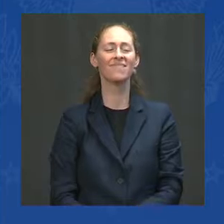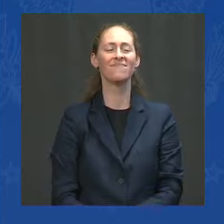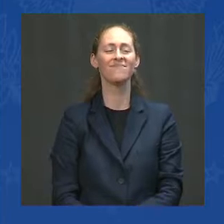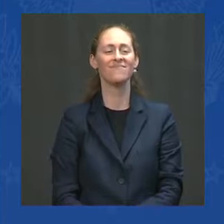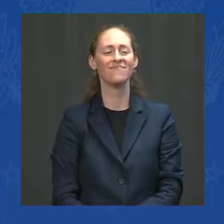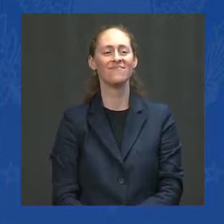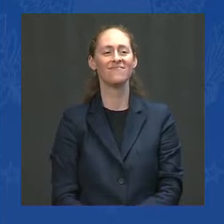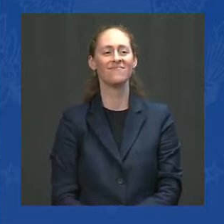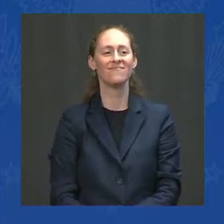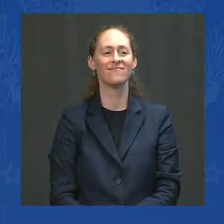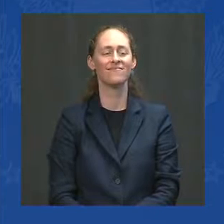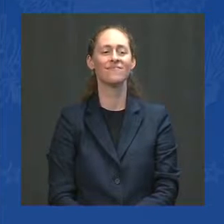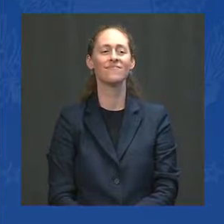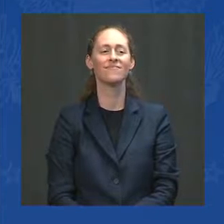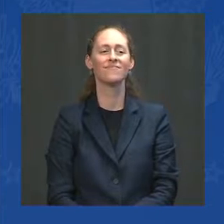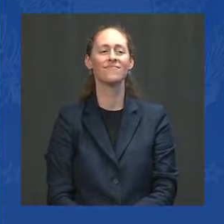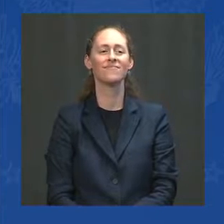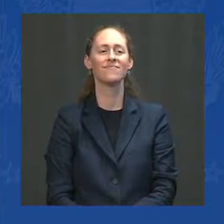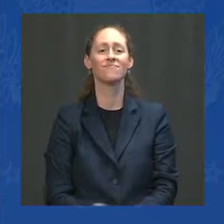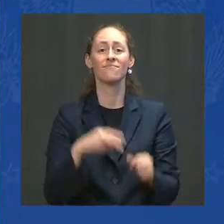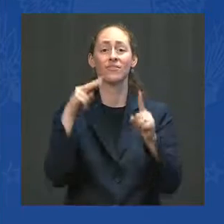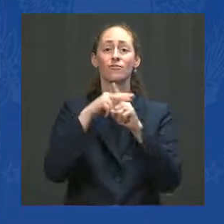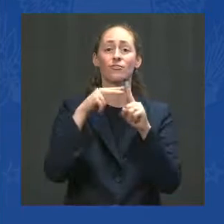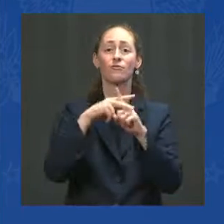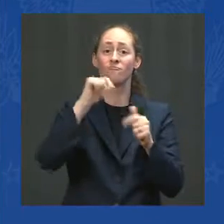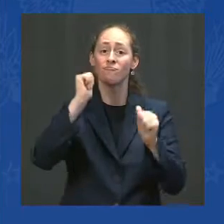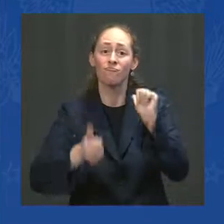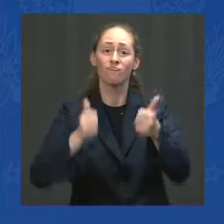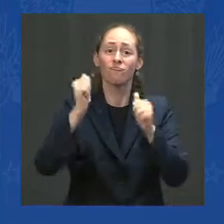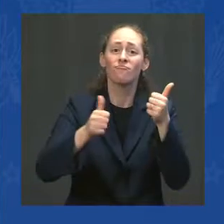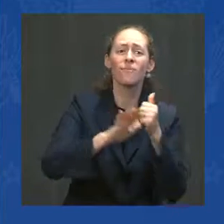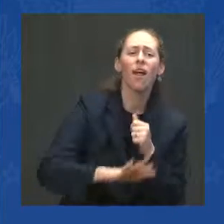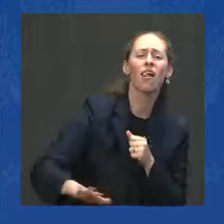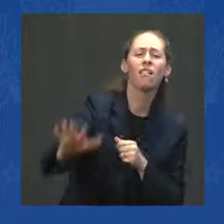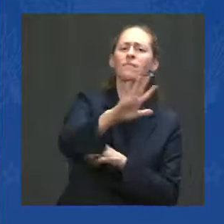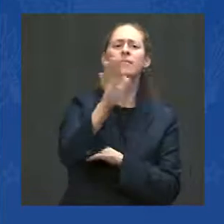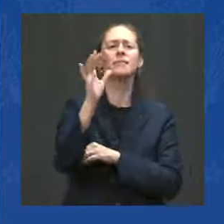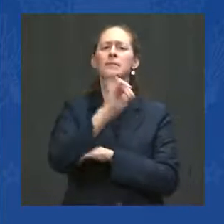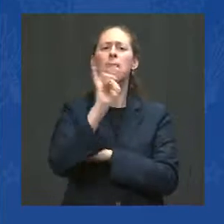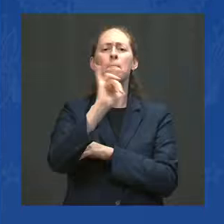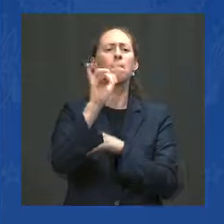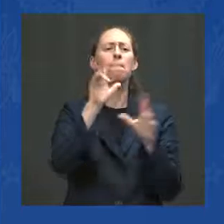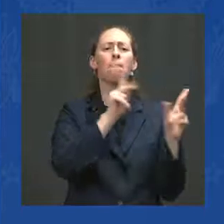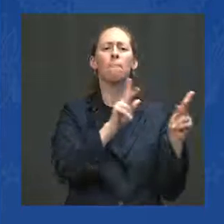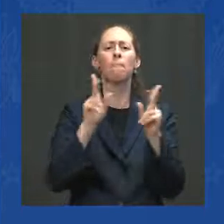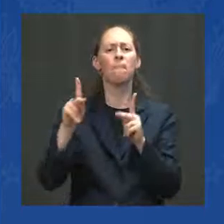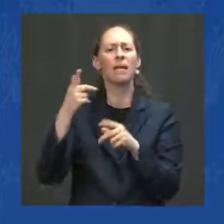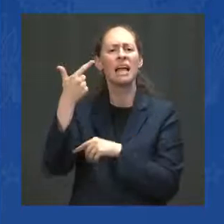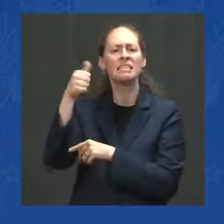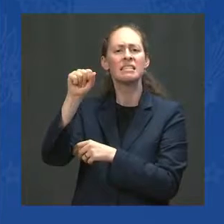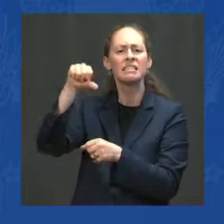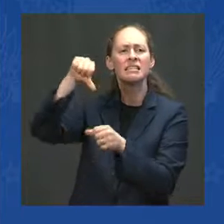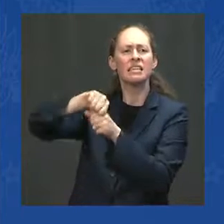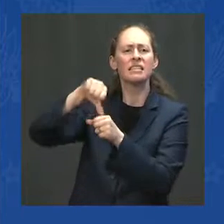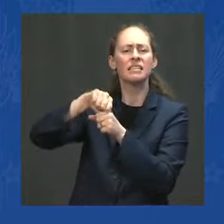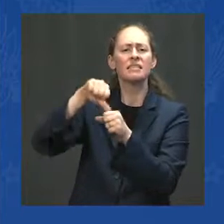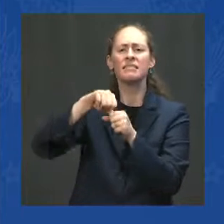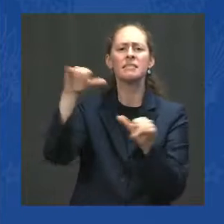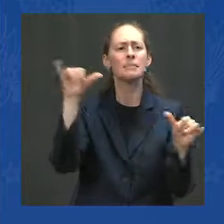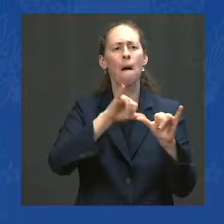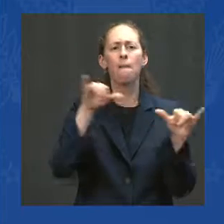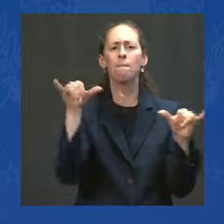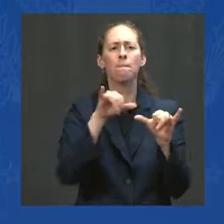charging stations, you'll see, just like around we put in gas stations on interstate highways, you'll see other industries build up. We